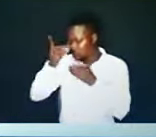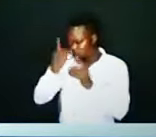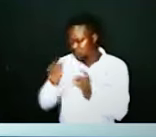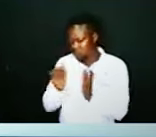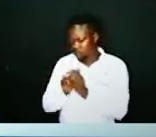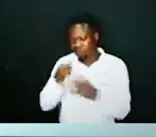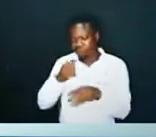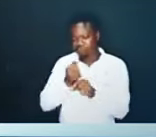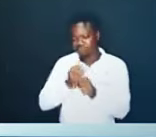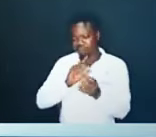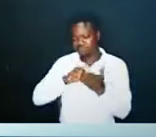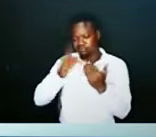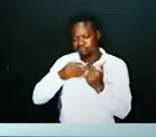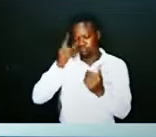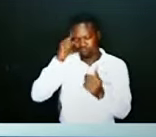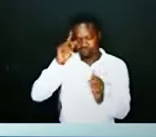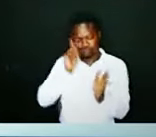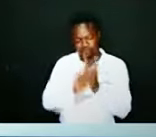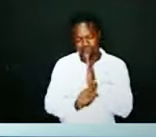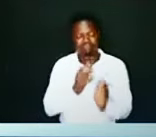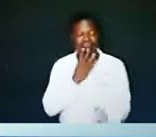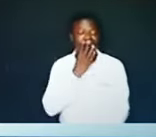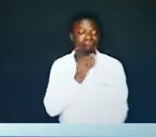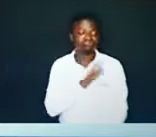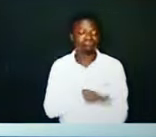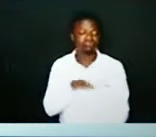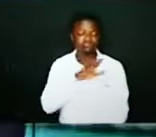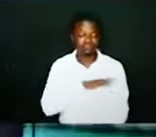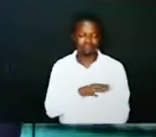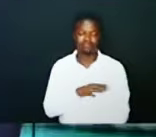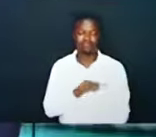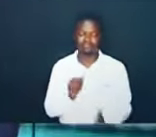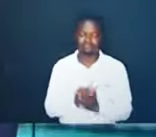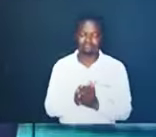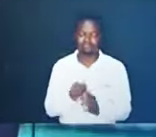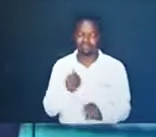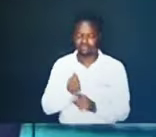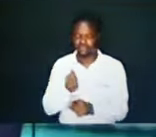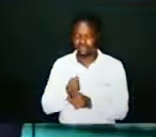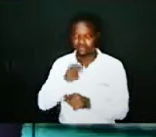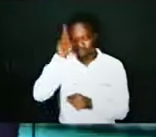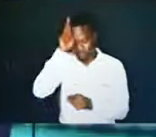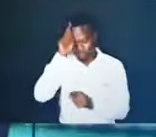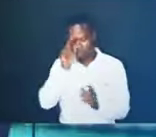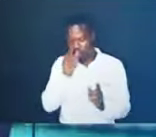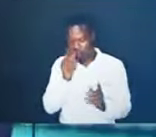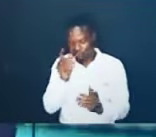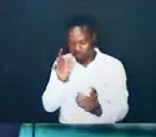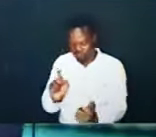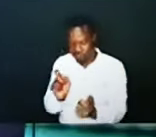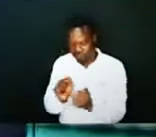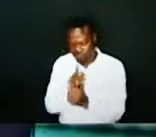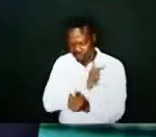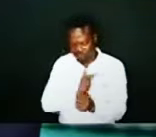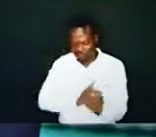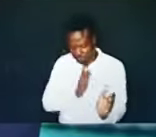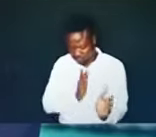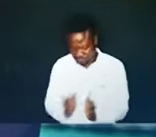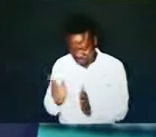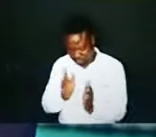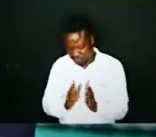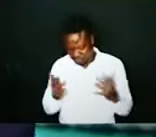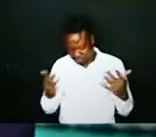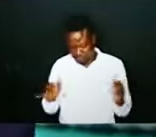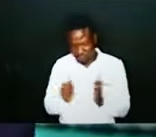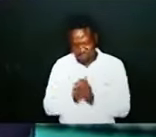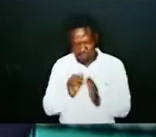annihilation of the Jews. Because I'm so born, modding, okay, in Munsono, according to anyone in the quarter, if you acquire a befast way, we are, we say, Bere